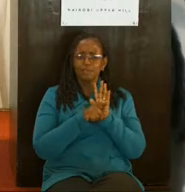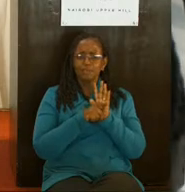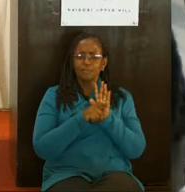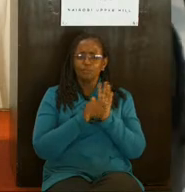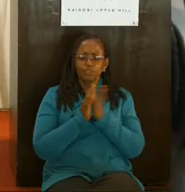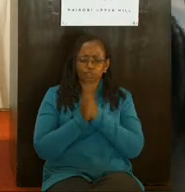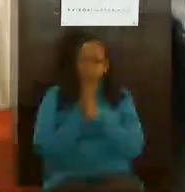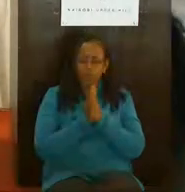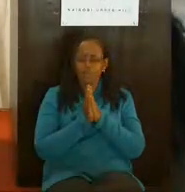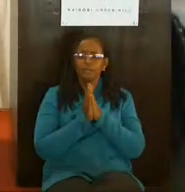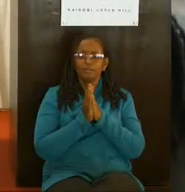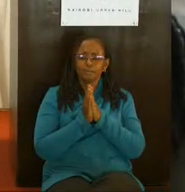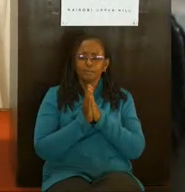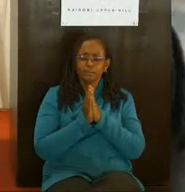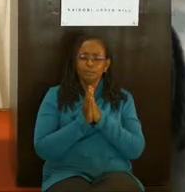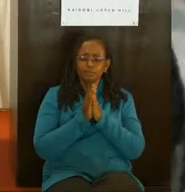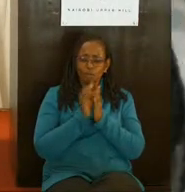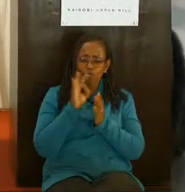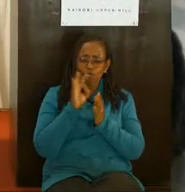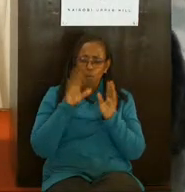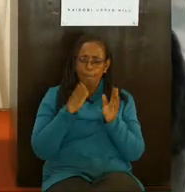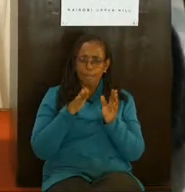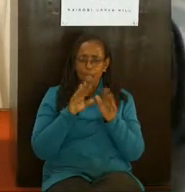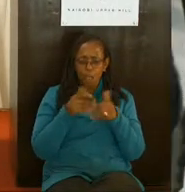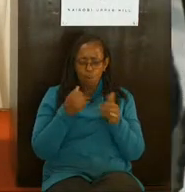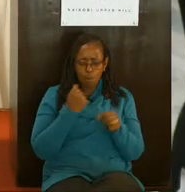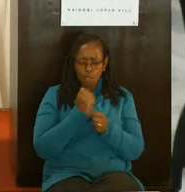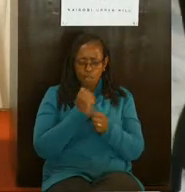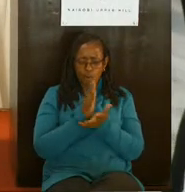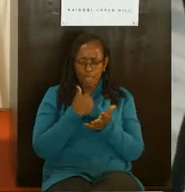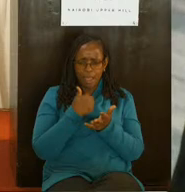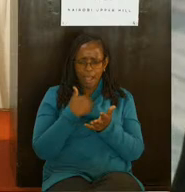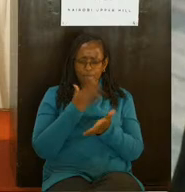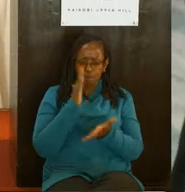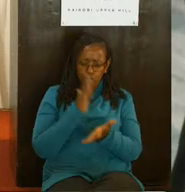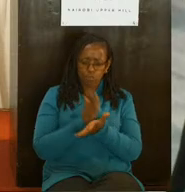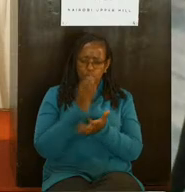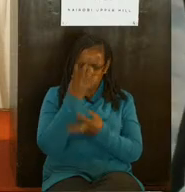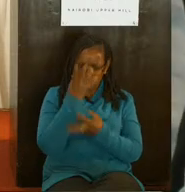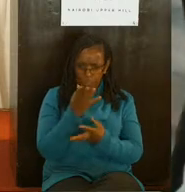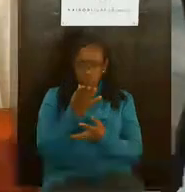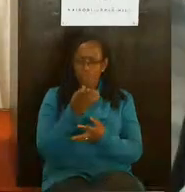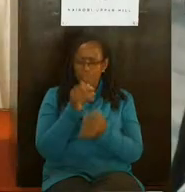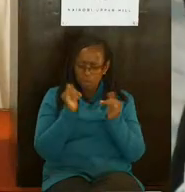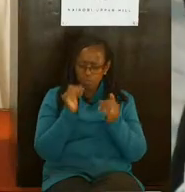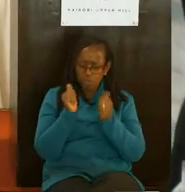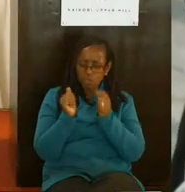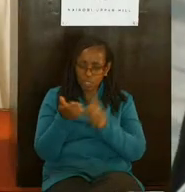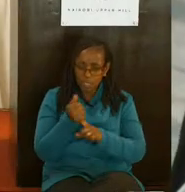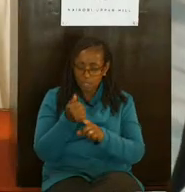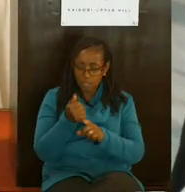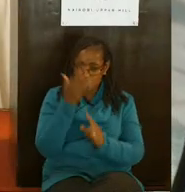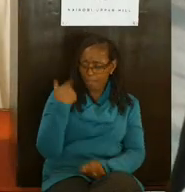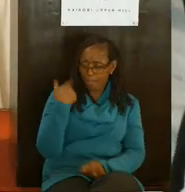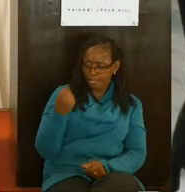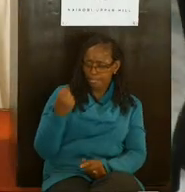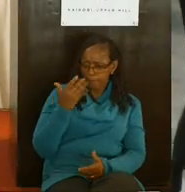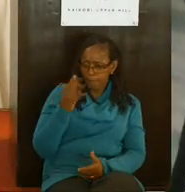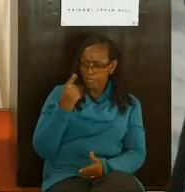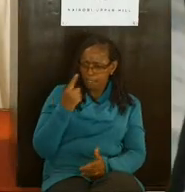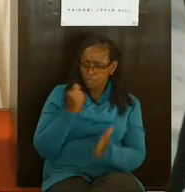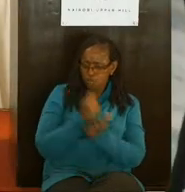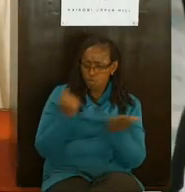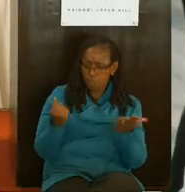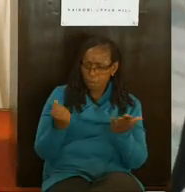how do we ensure that we have credible information in terms of the news that we receive because recently we saw on the local